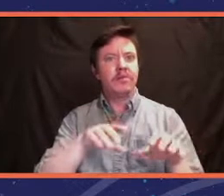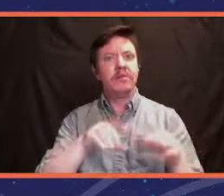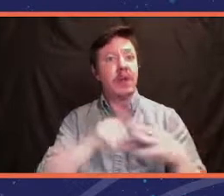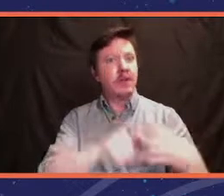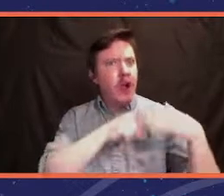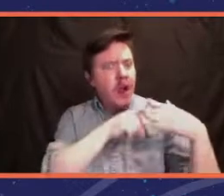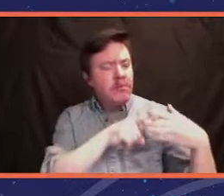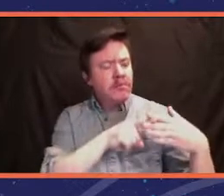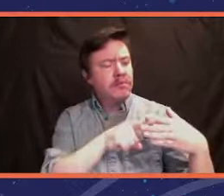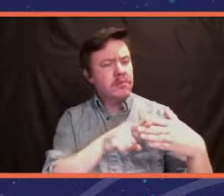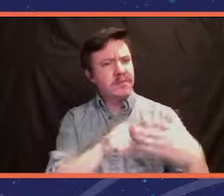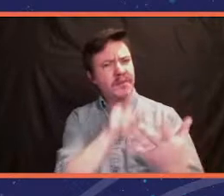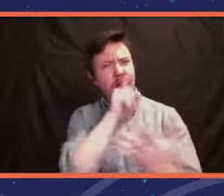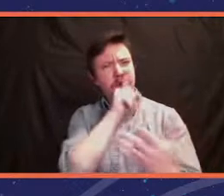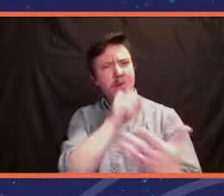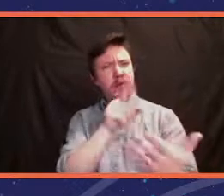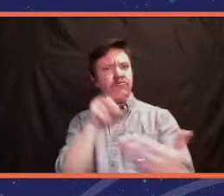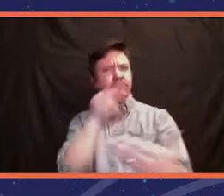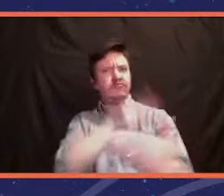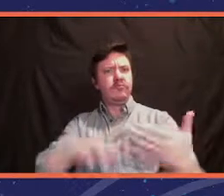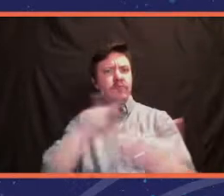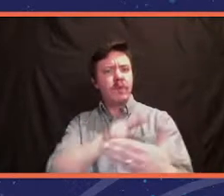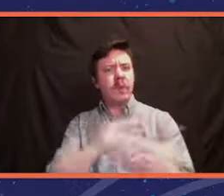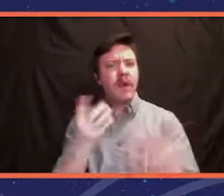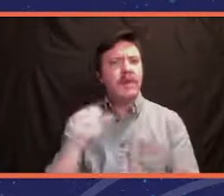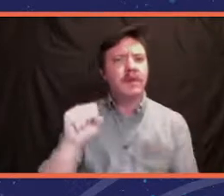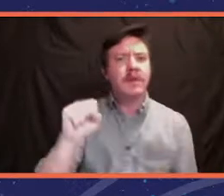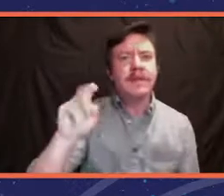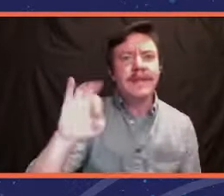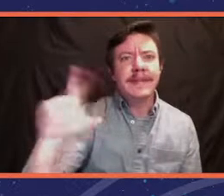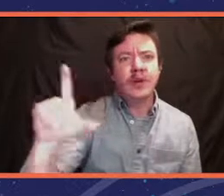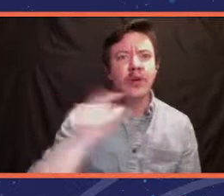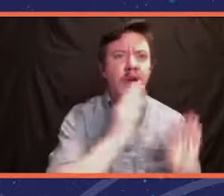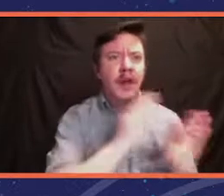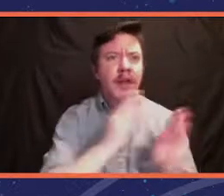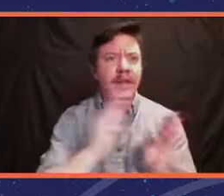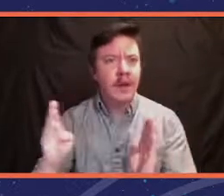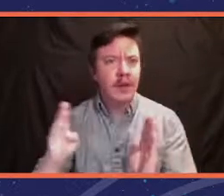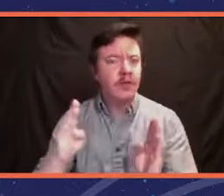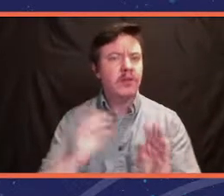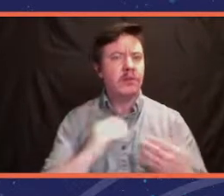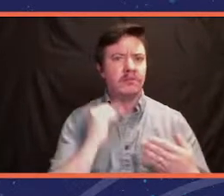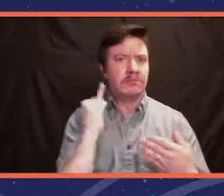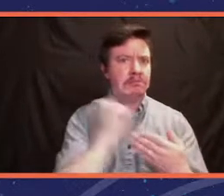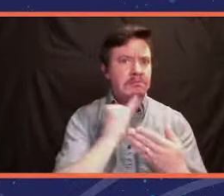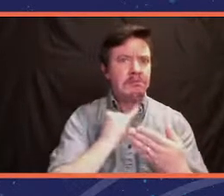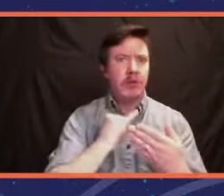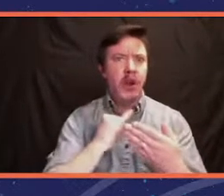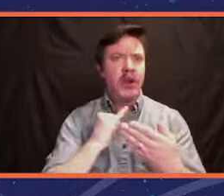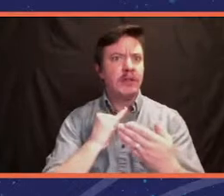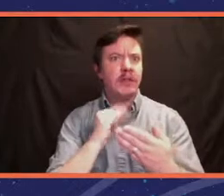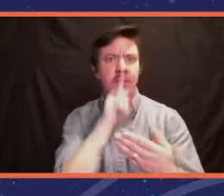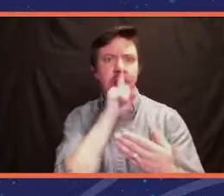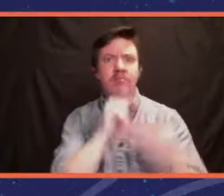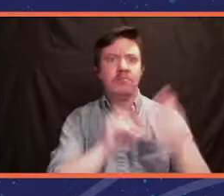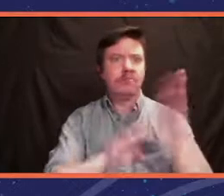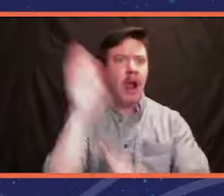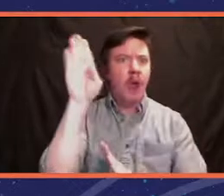really wanted to have it as a serial series. And then the illustrations just kind of took on their own life. One of them